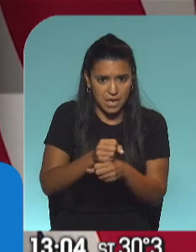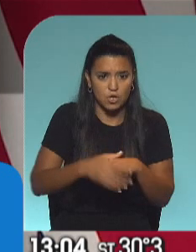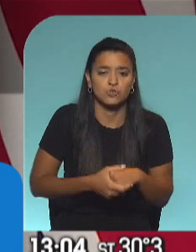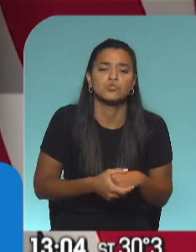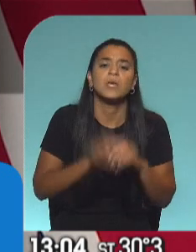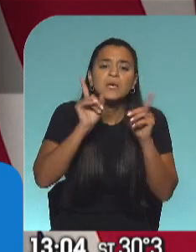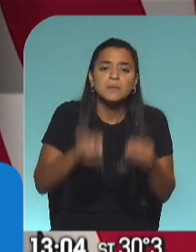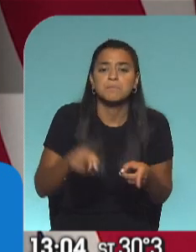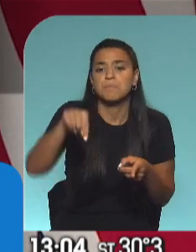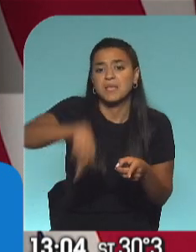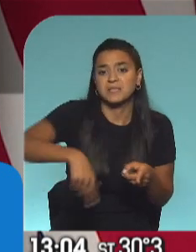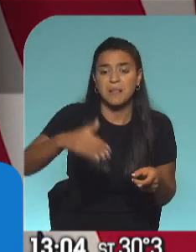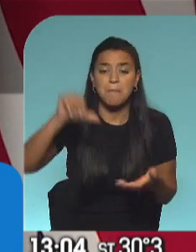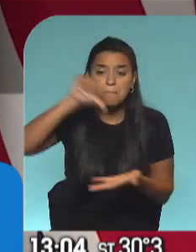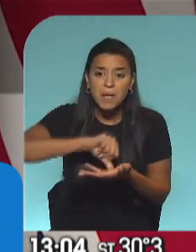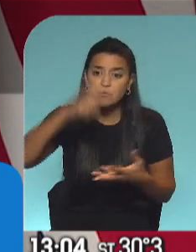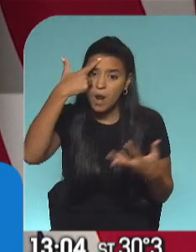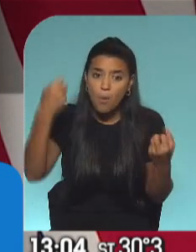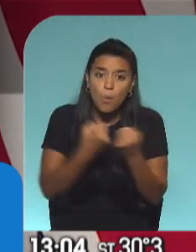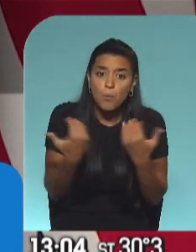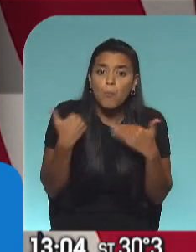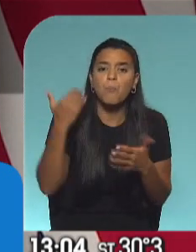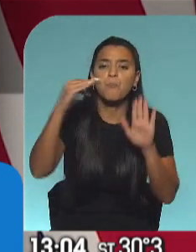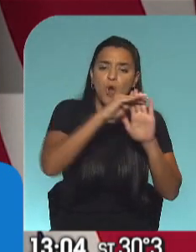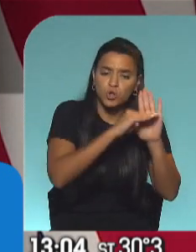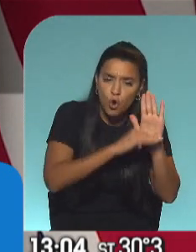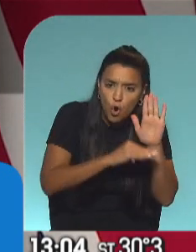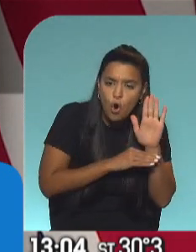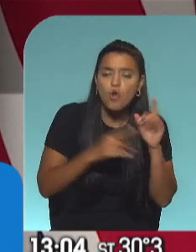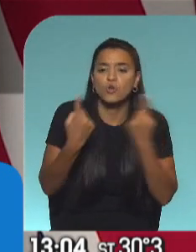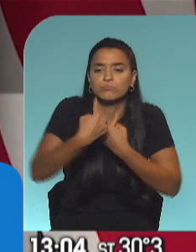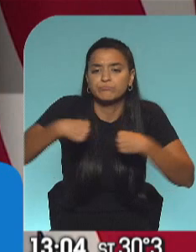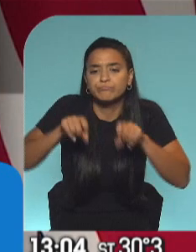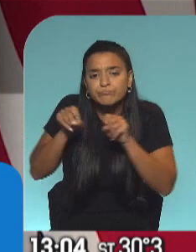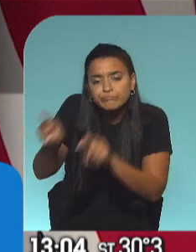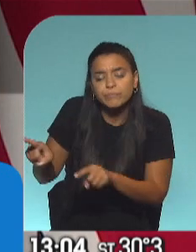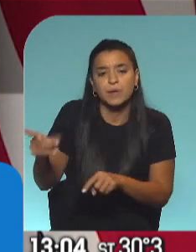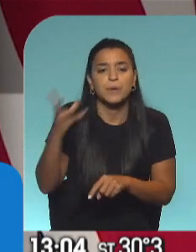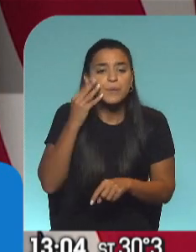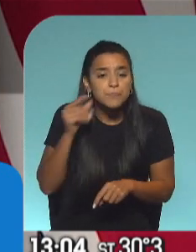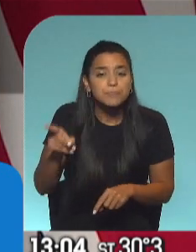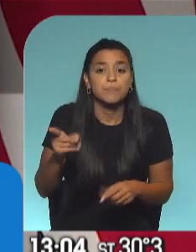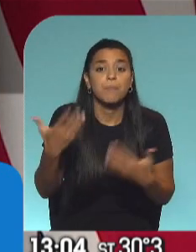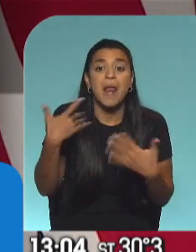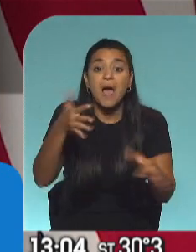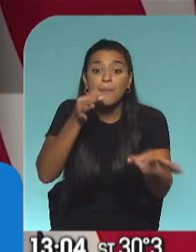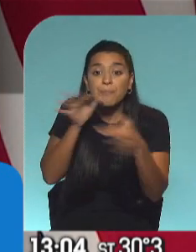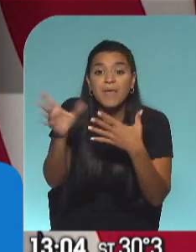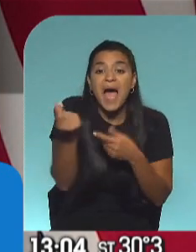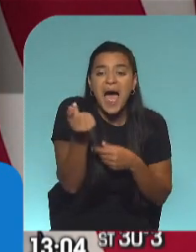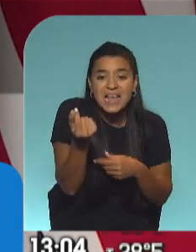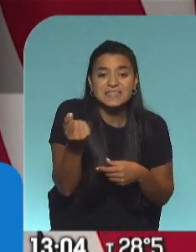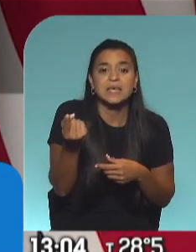jobs across this country, a deal that will allow goods, UK goods and components to be sold without tariffs and